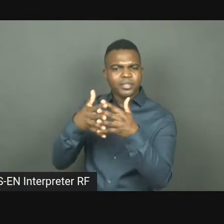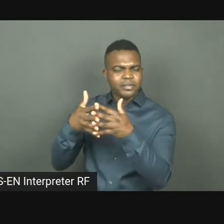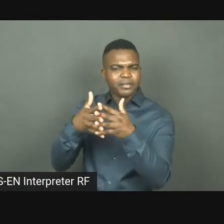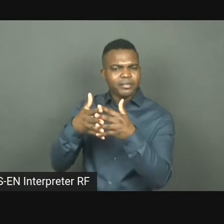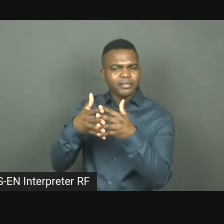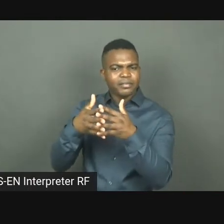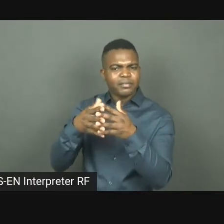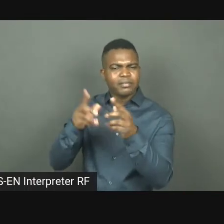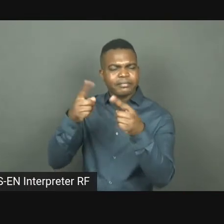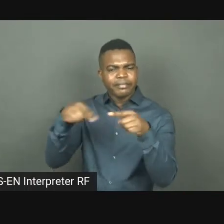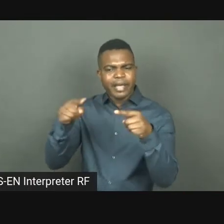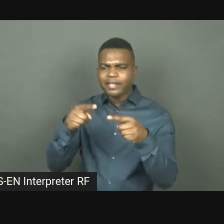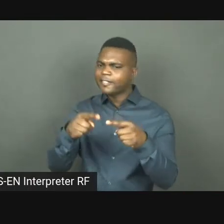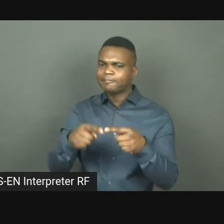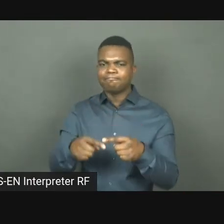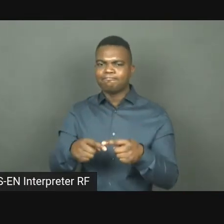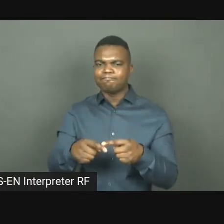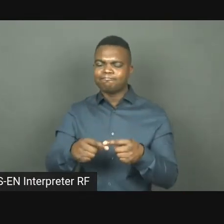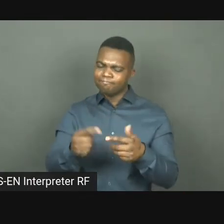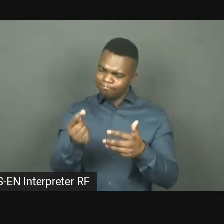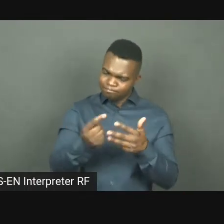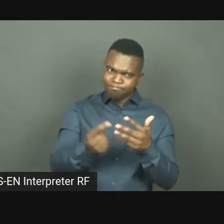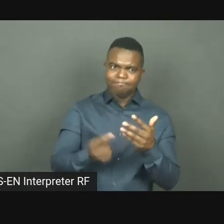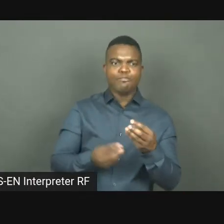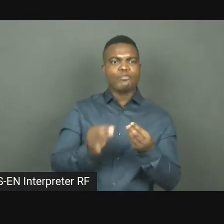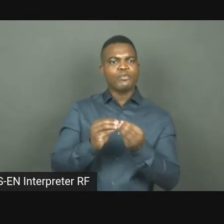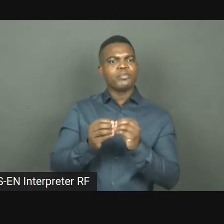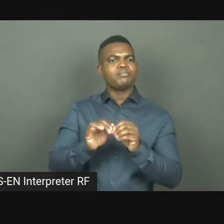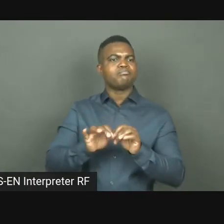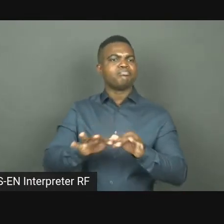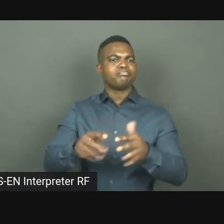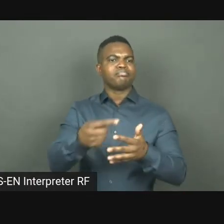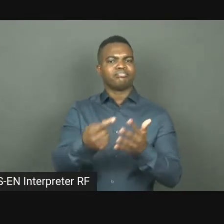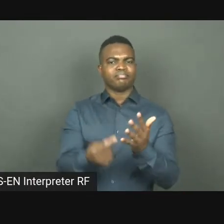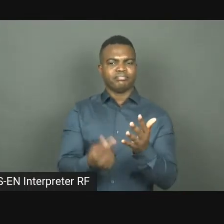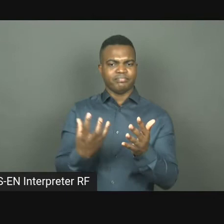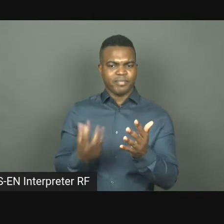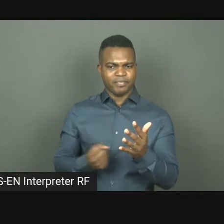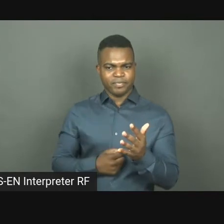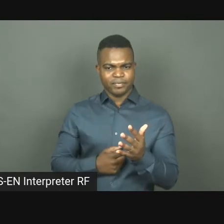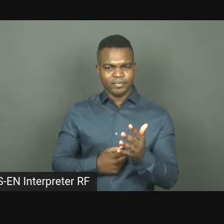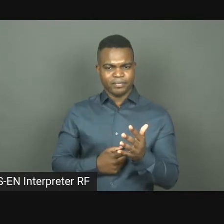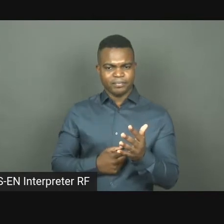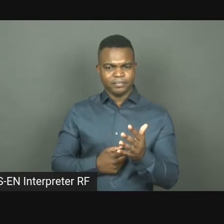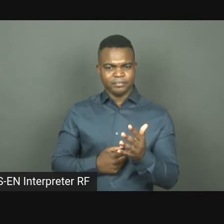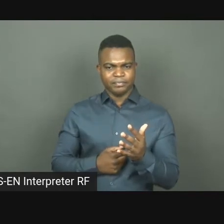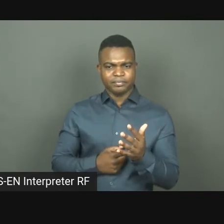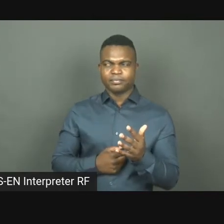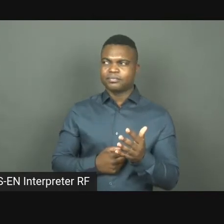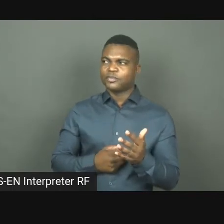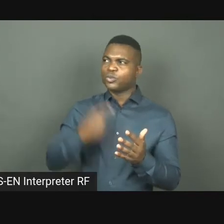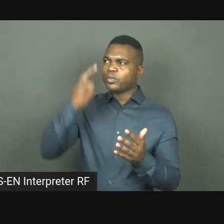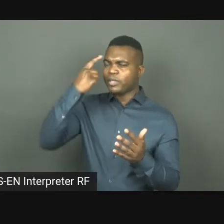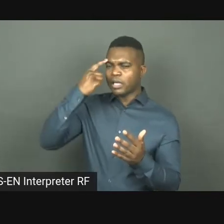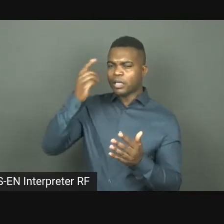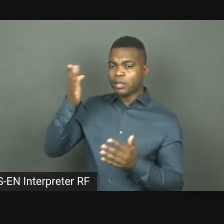and communities. God has an option for them, and God is found where they are